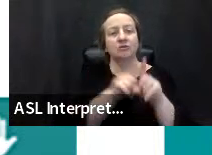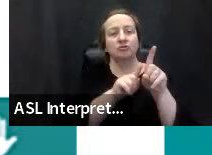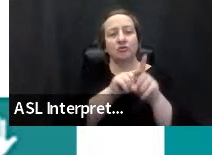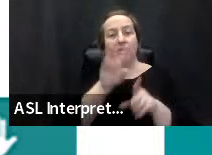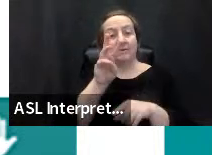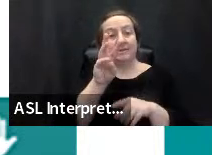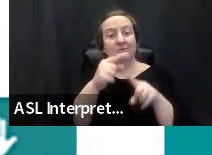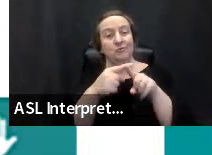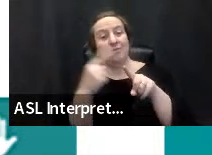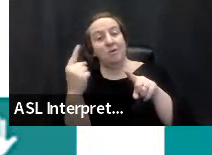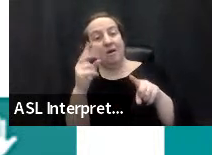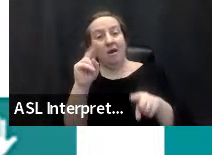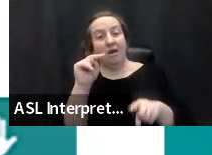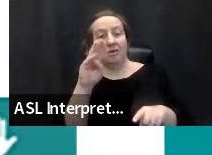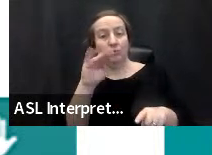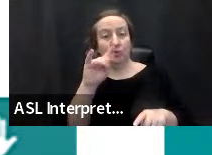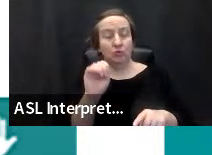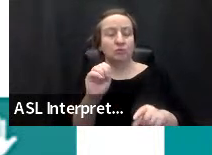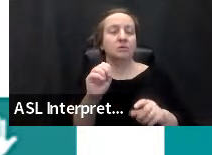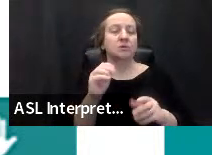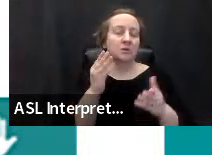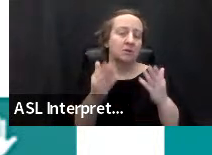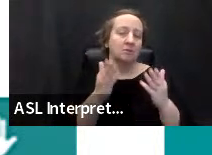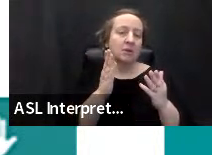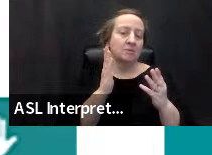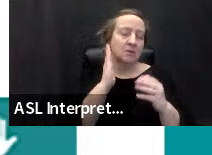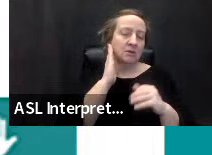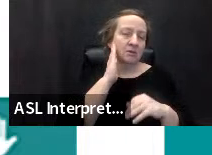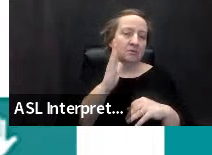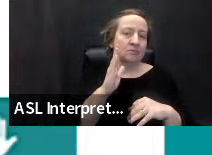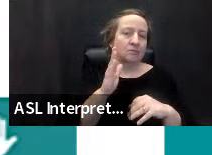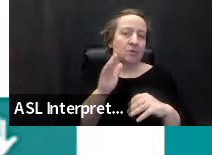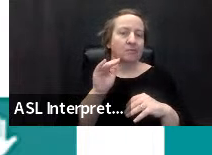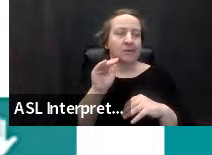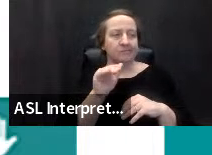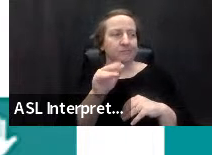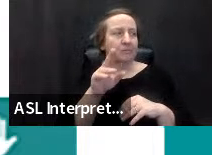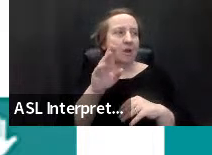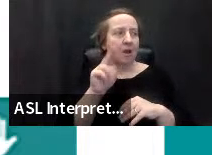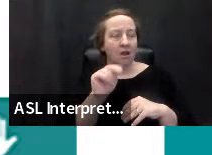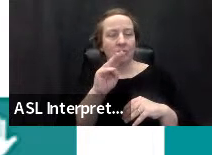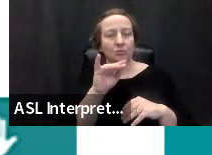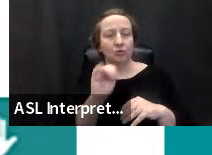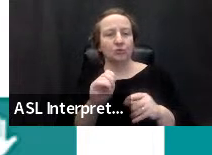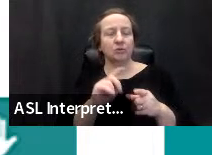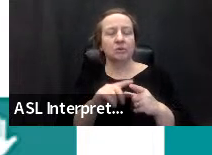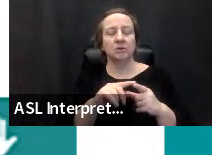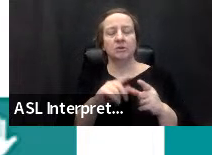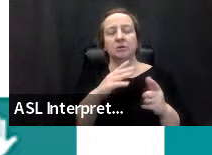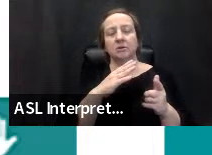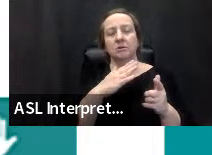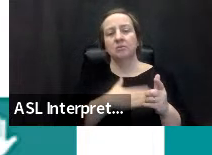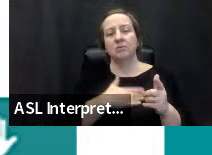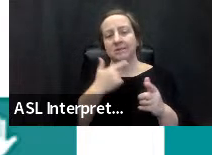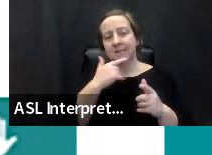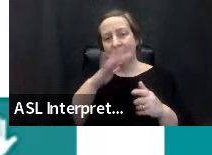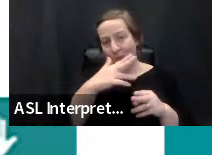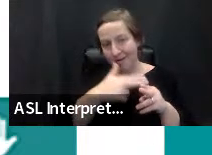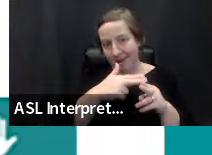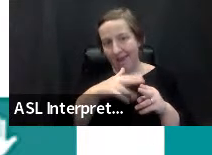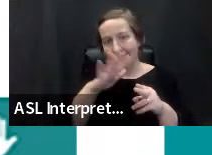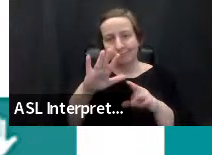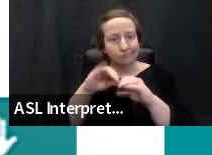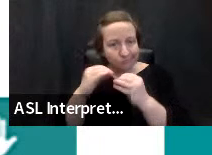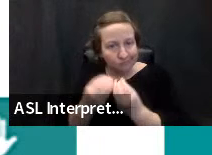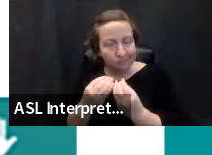to unmute yourself, and you also may be prompted to unmute. Please provide your name and affiliation. And we have about 10